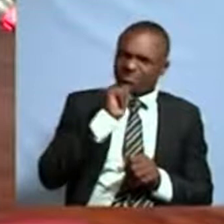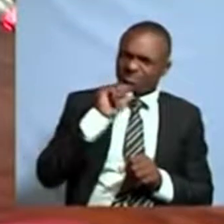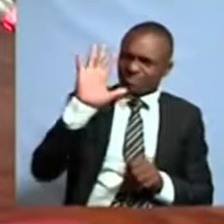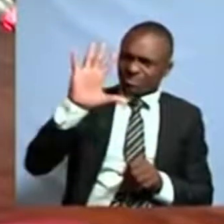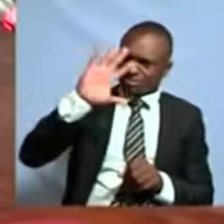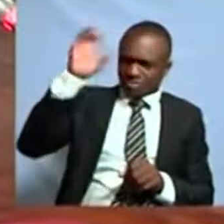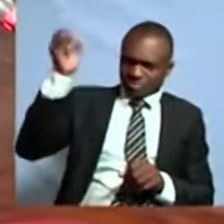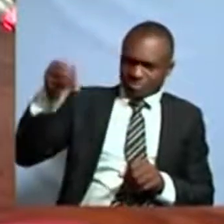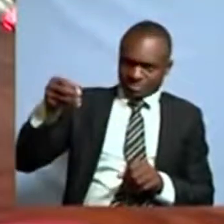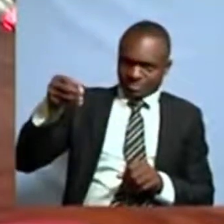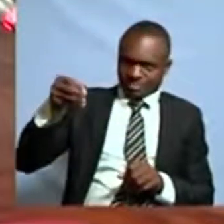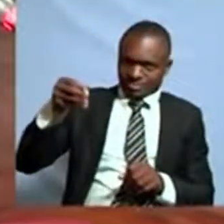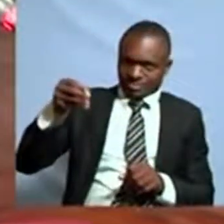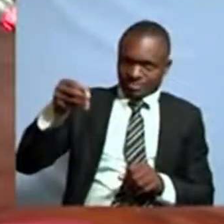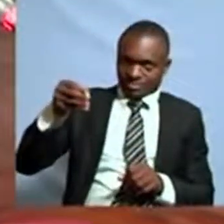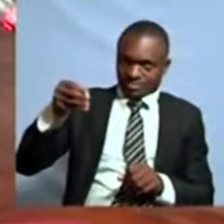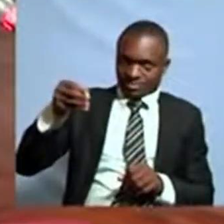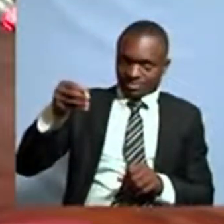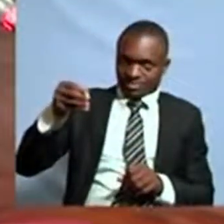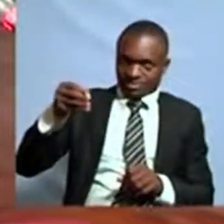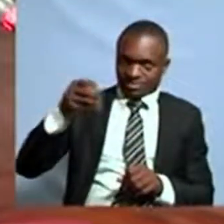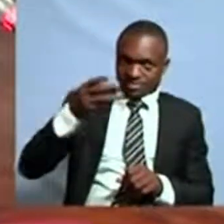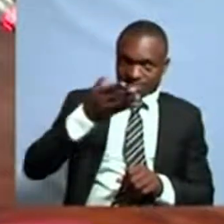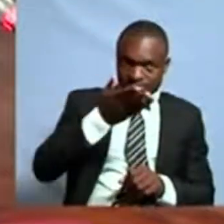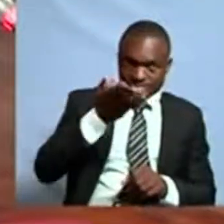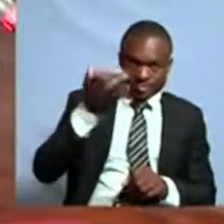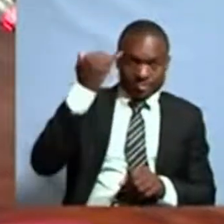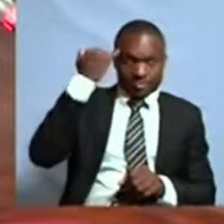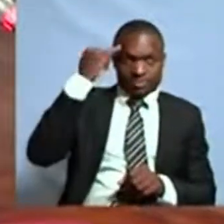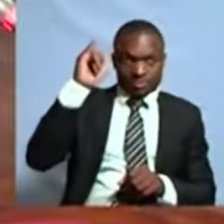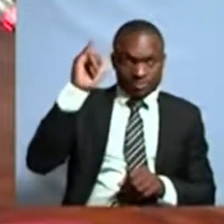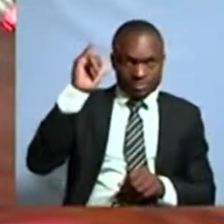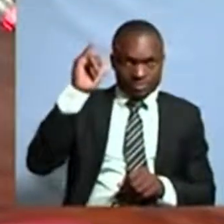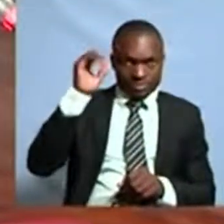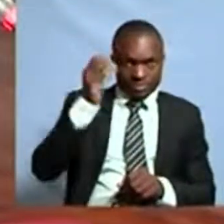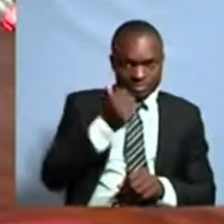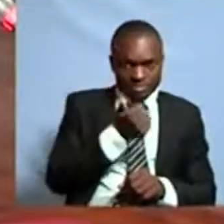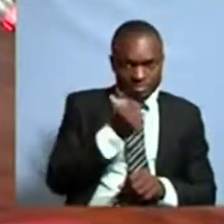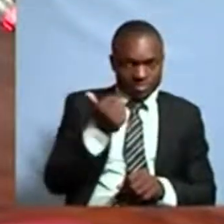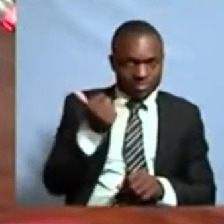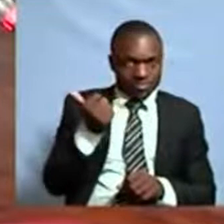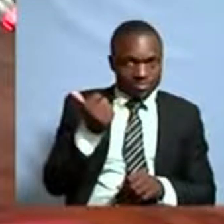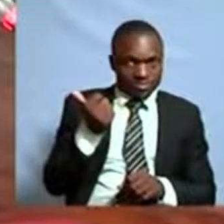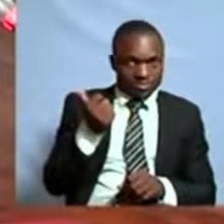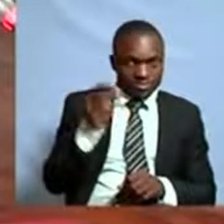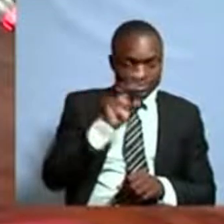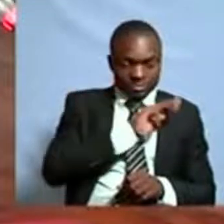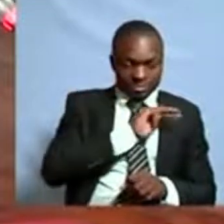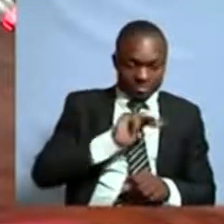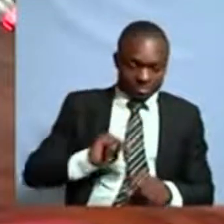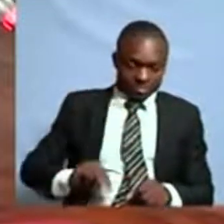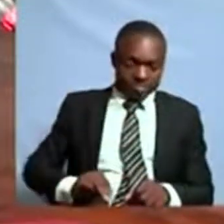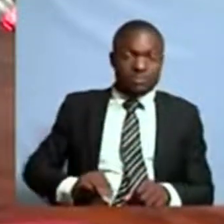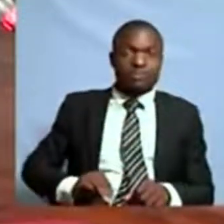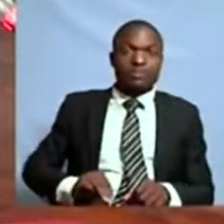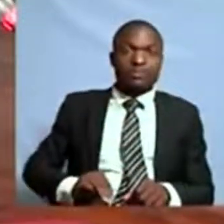Well, there's a view from certain members of society